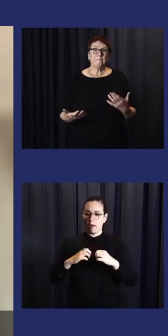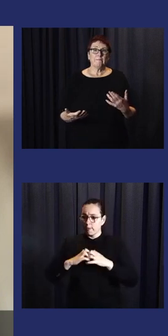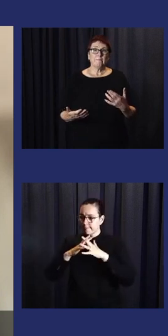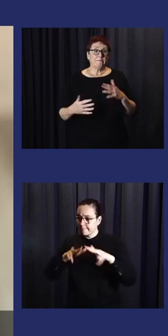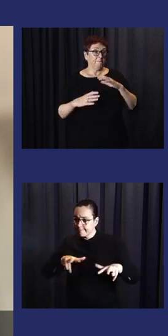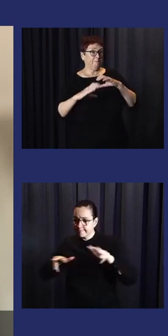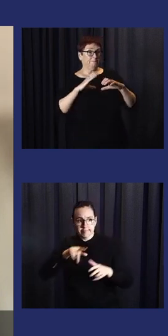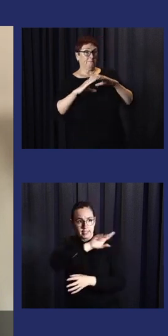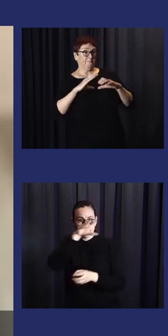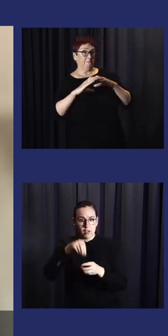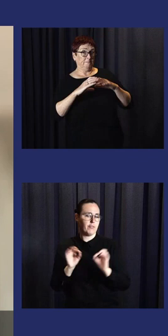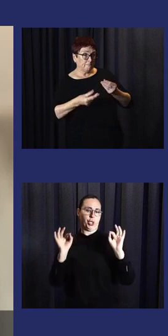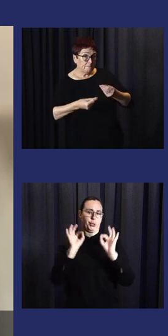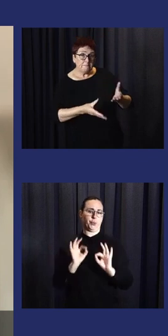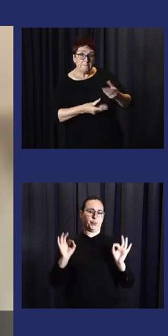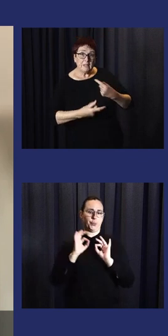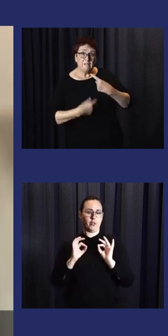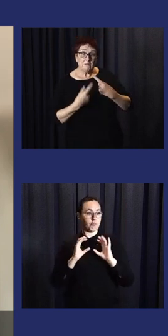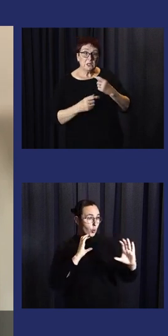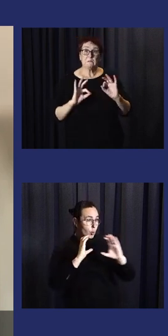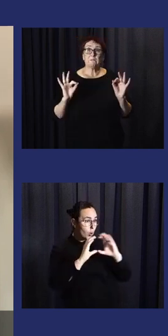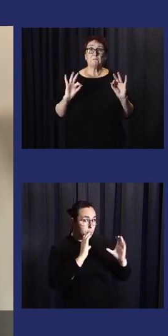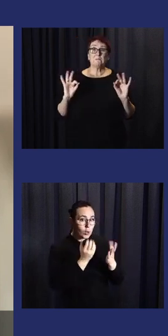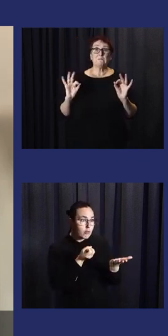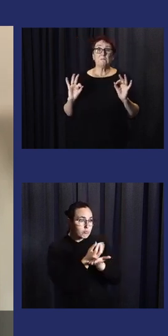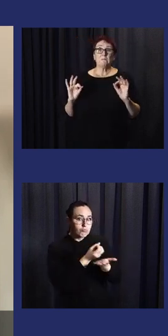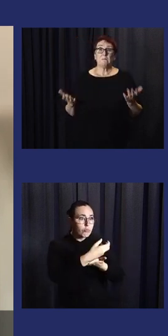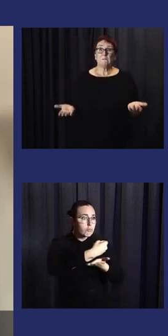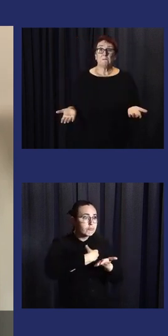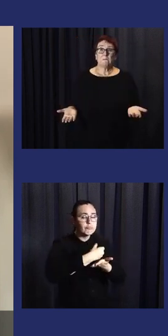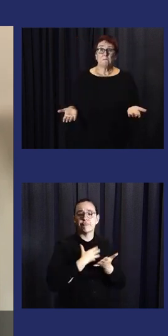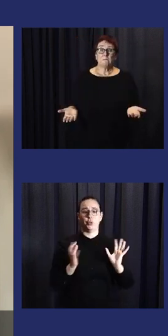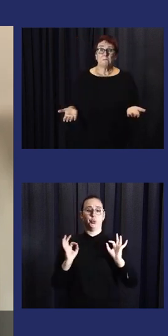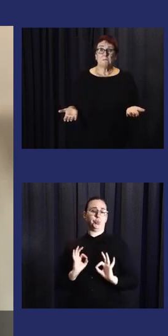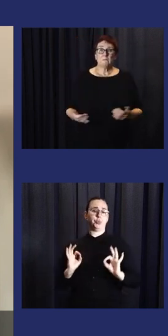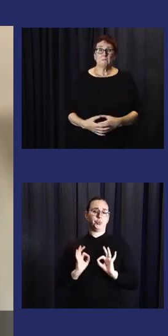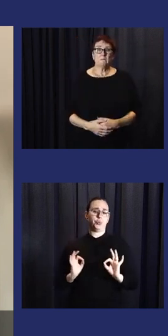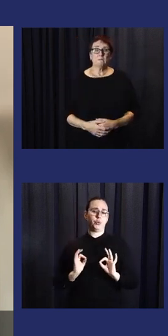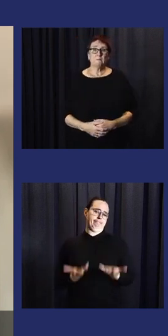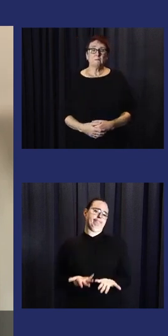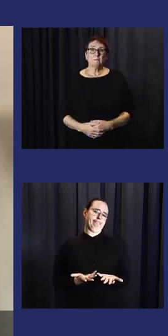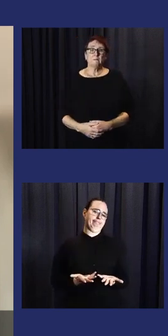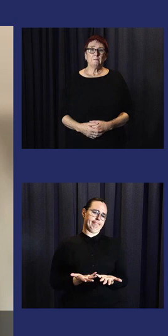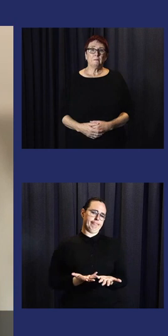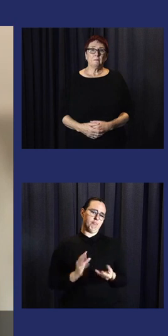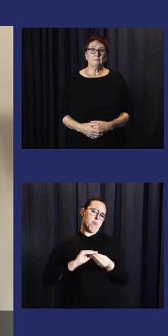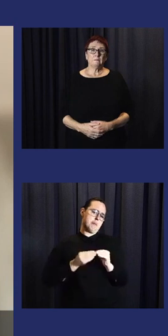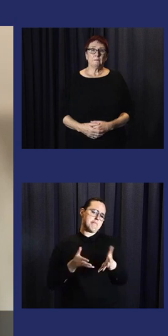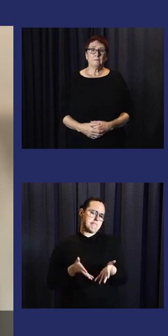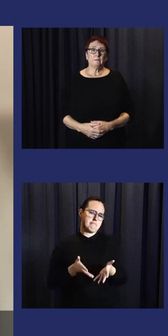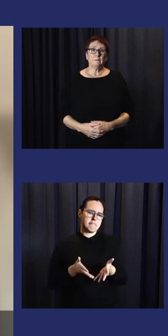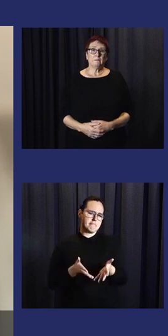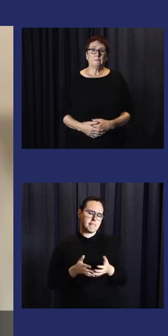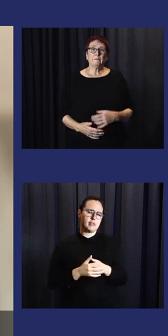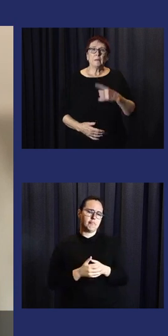communication with the community of people with disability, and so not only are people